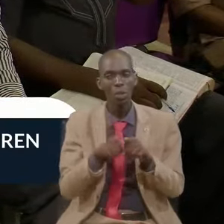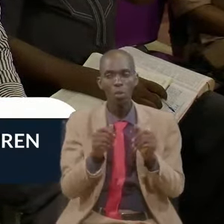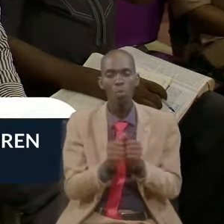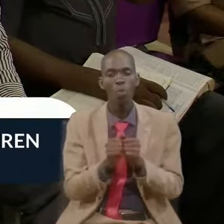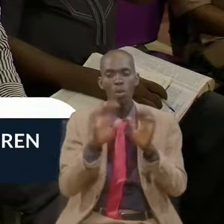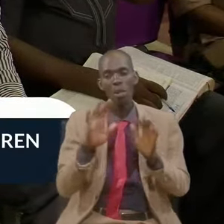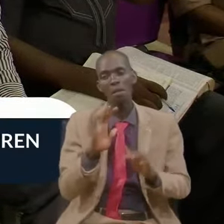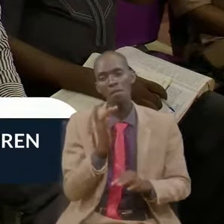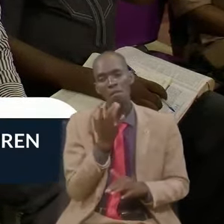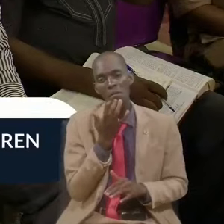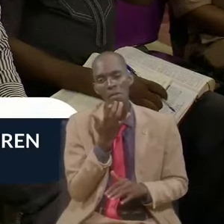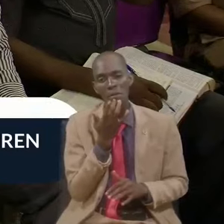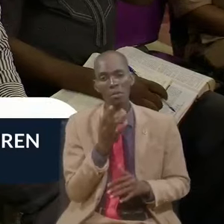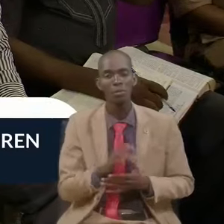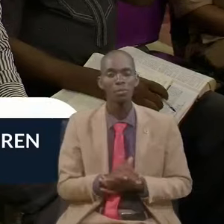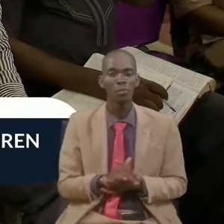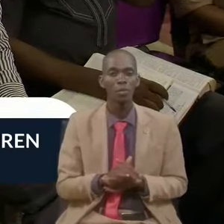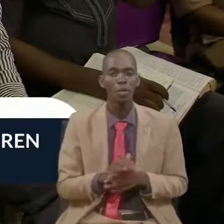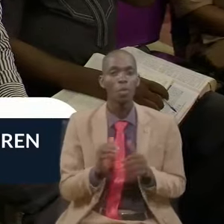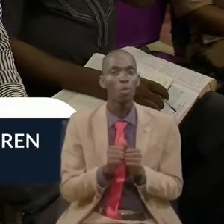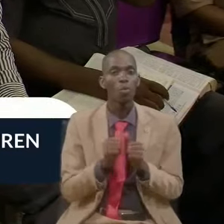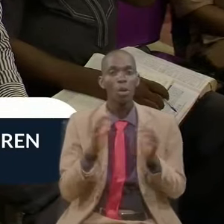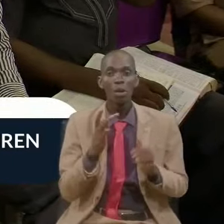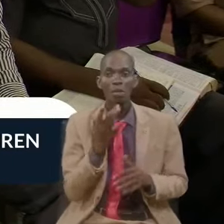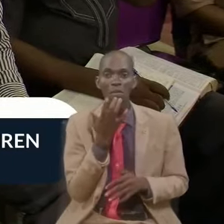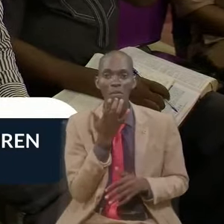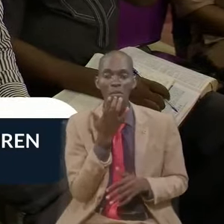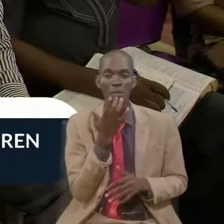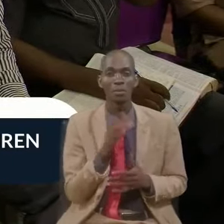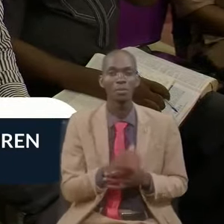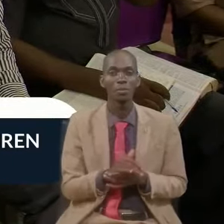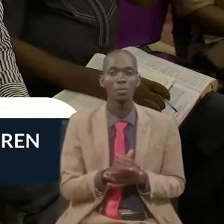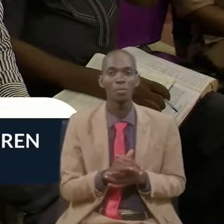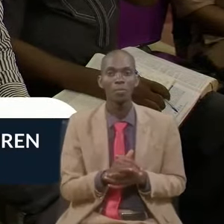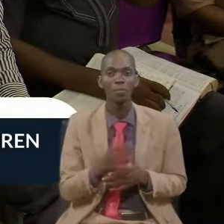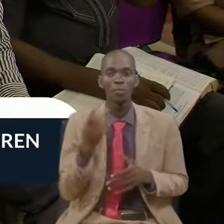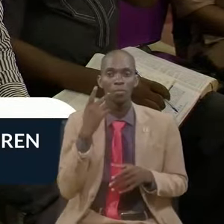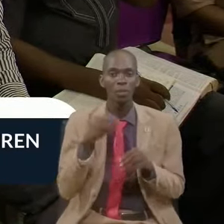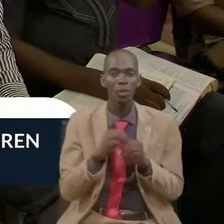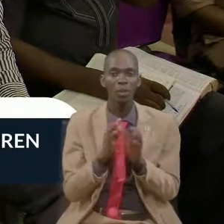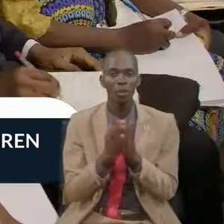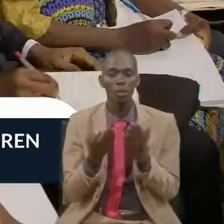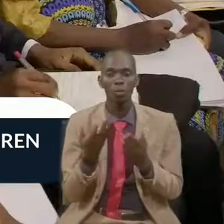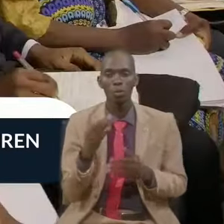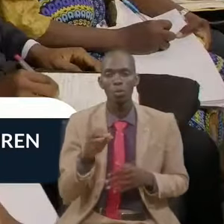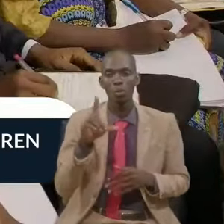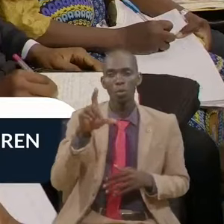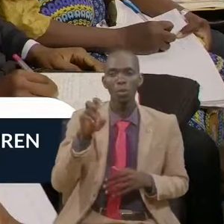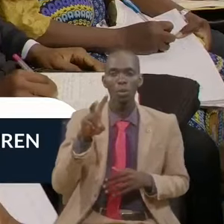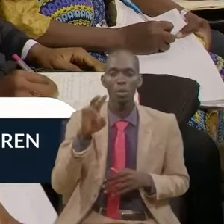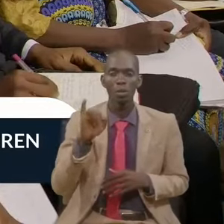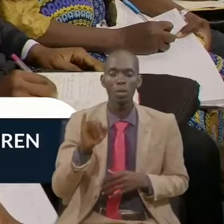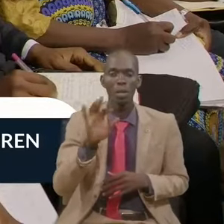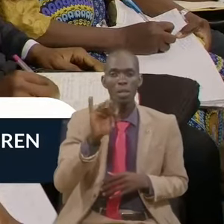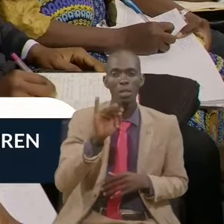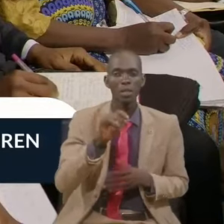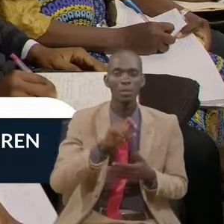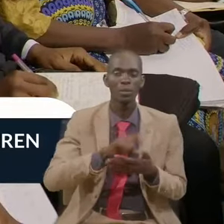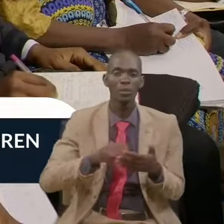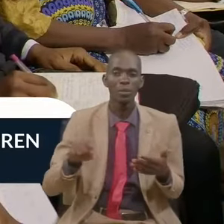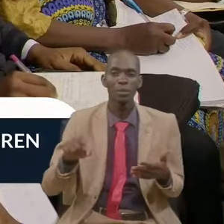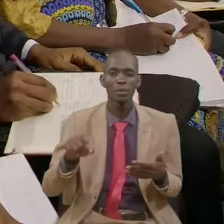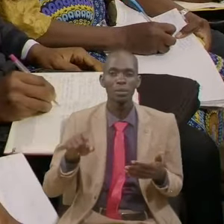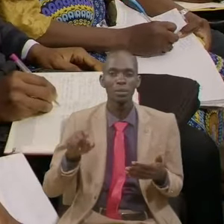without favoritism. Without favoritism. Look at Leviticus chapter 19. We're reading from